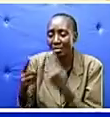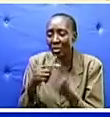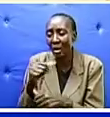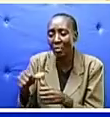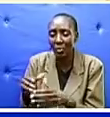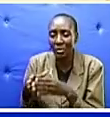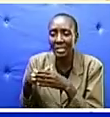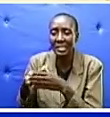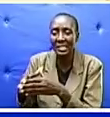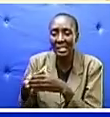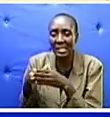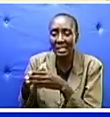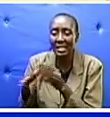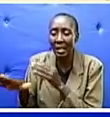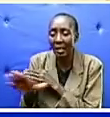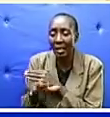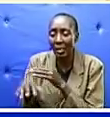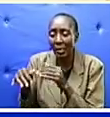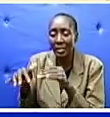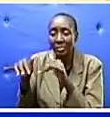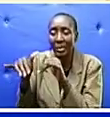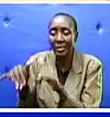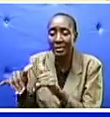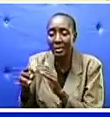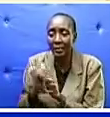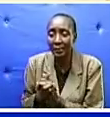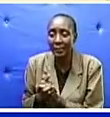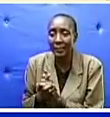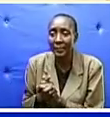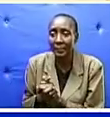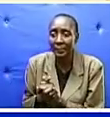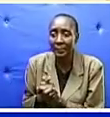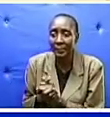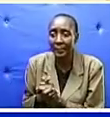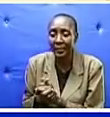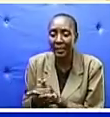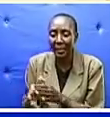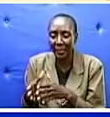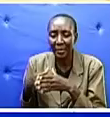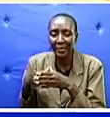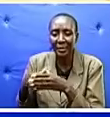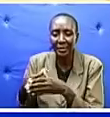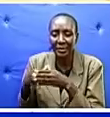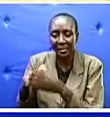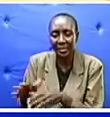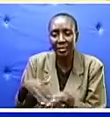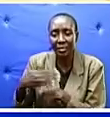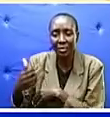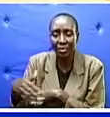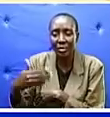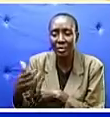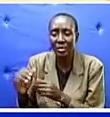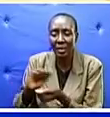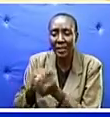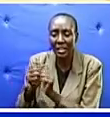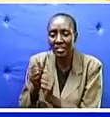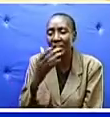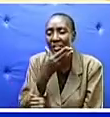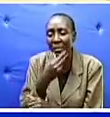The plot where I live, you find Amanda Nomano Mugine, another time, when I'm